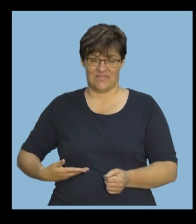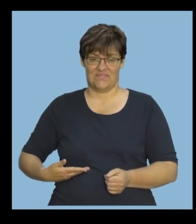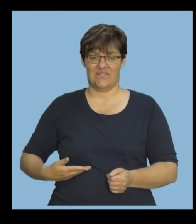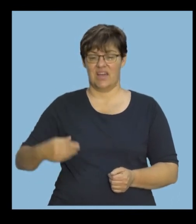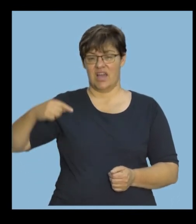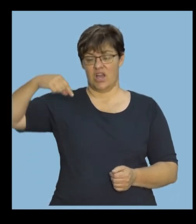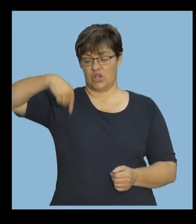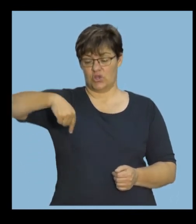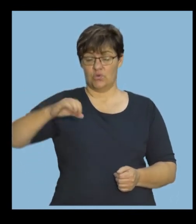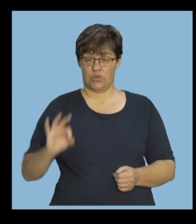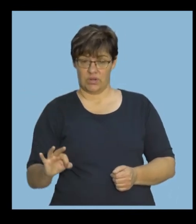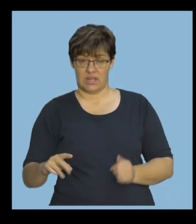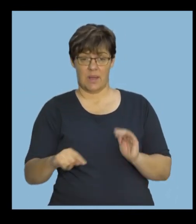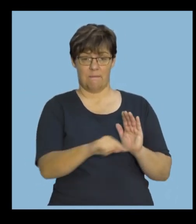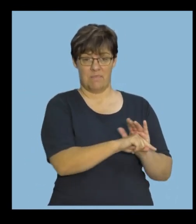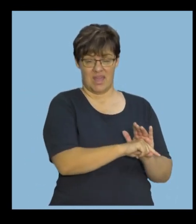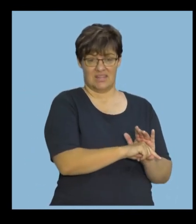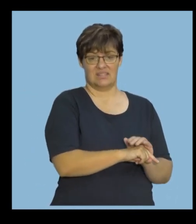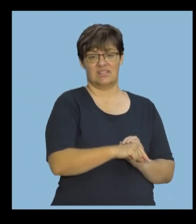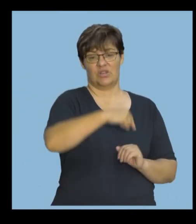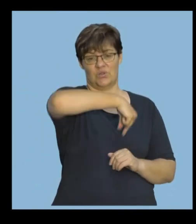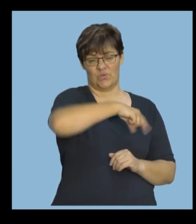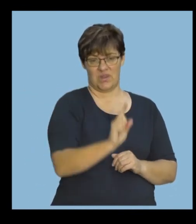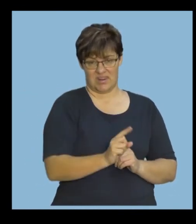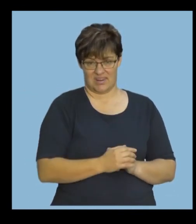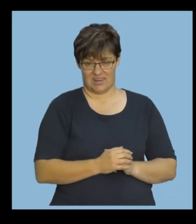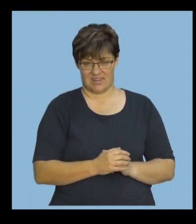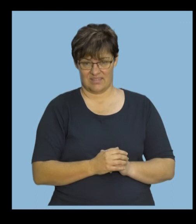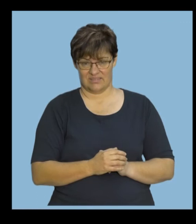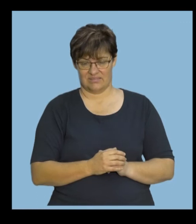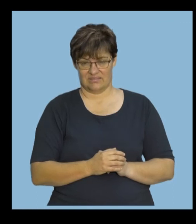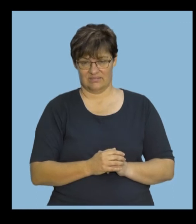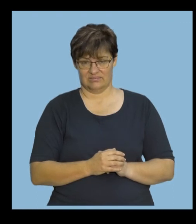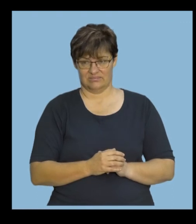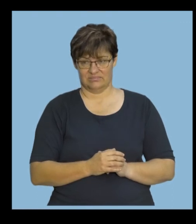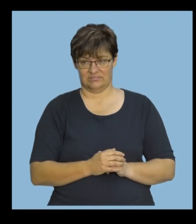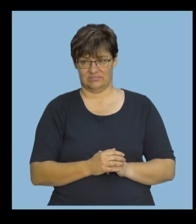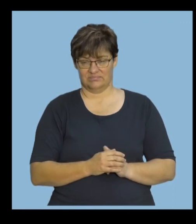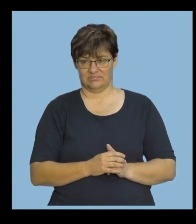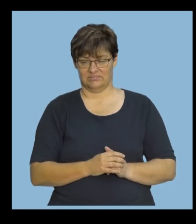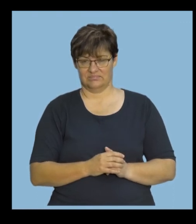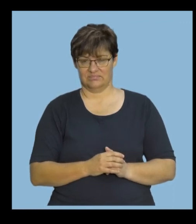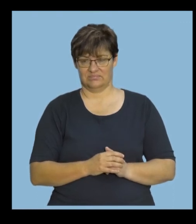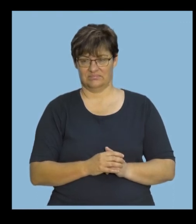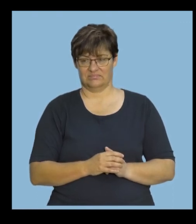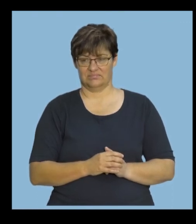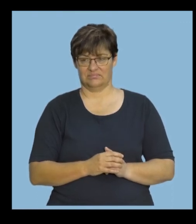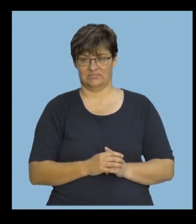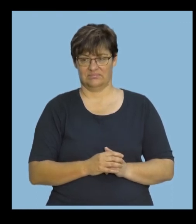Which is half Q3 minus Q1, which is our interquartile